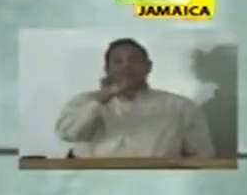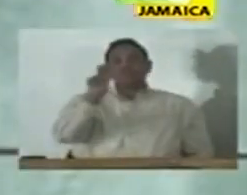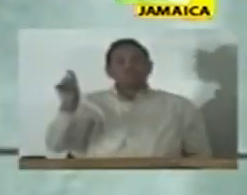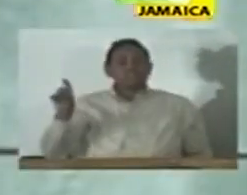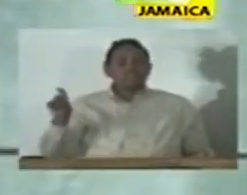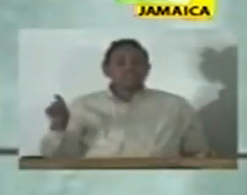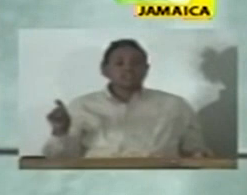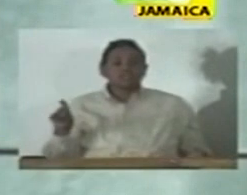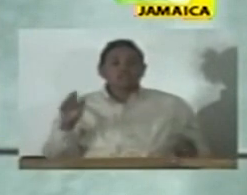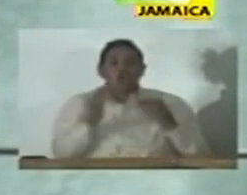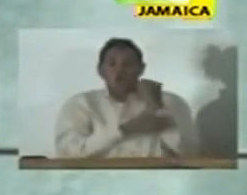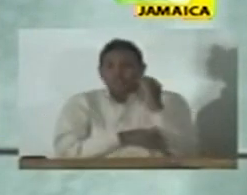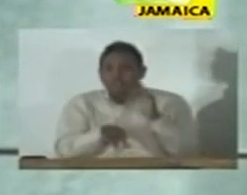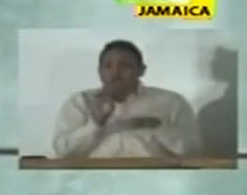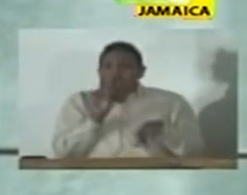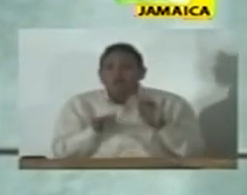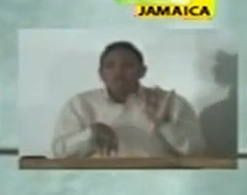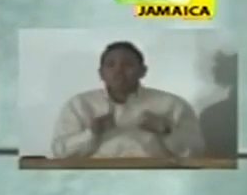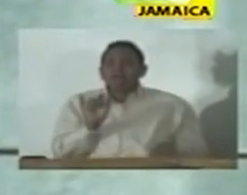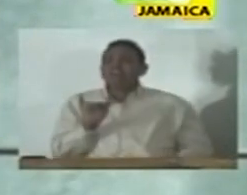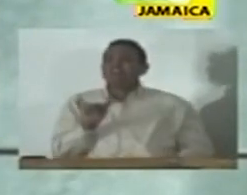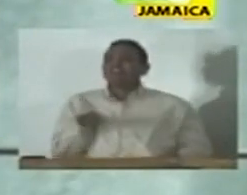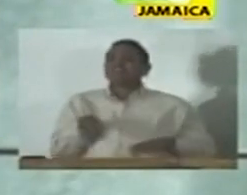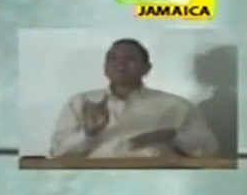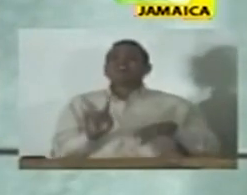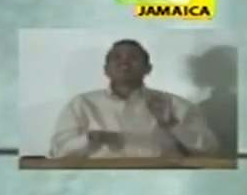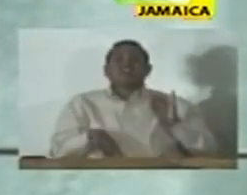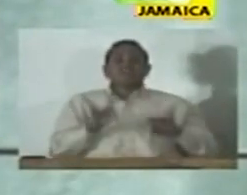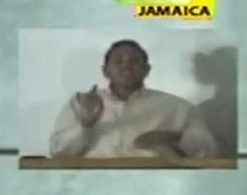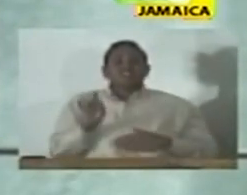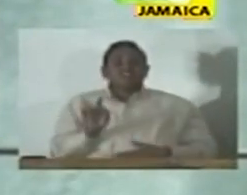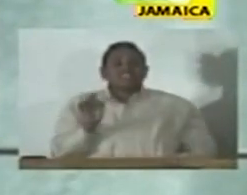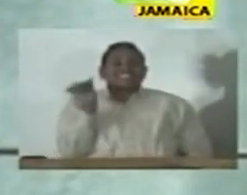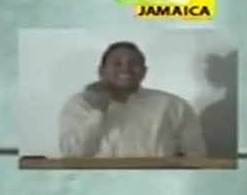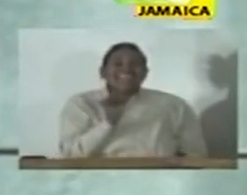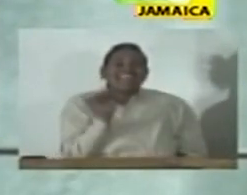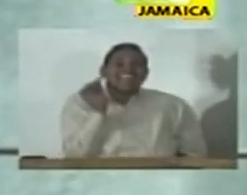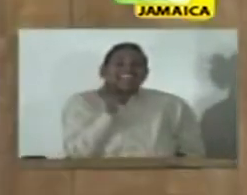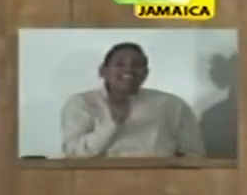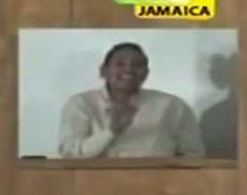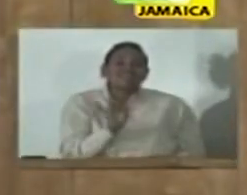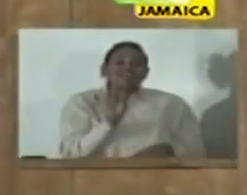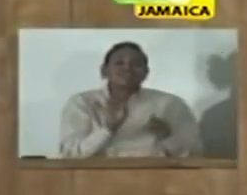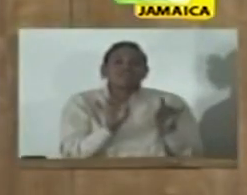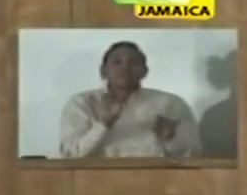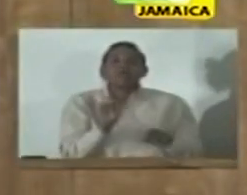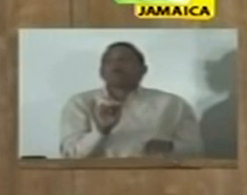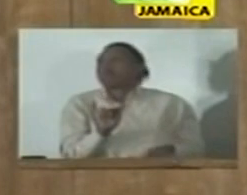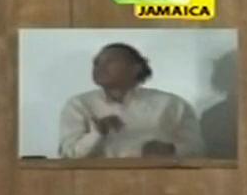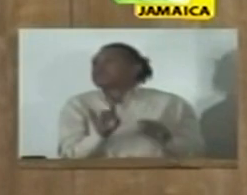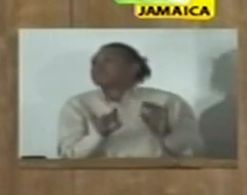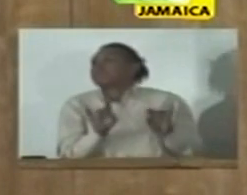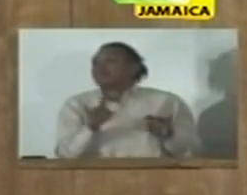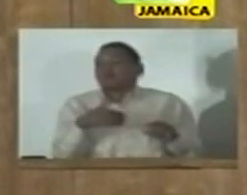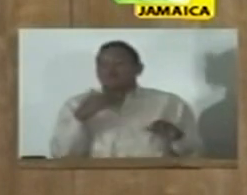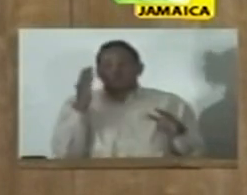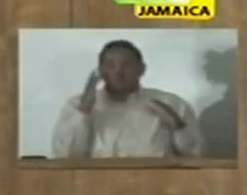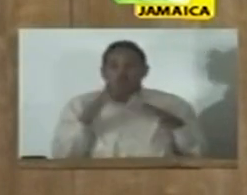finding things out day by day. And we know a lot more.